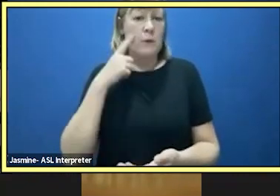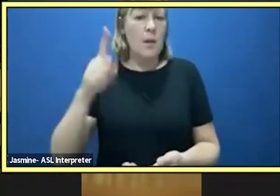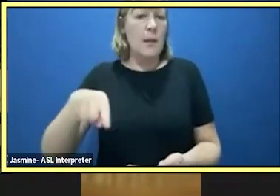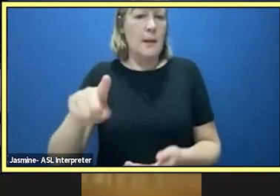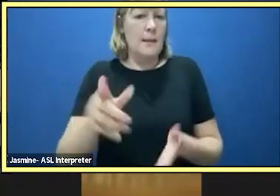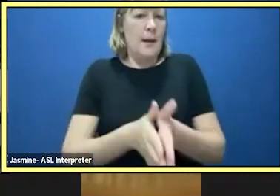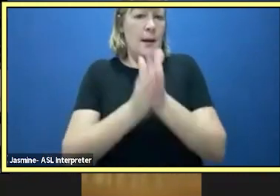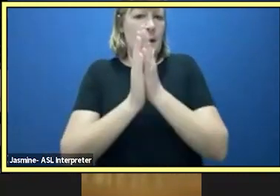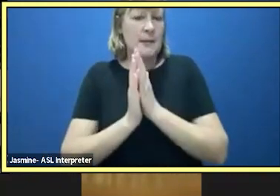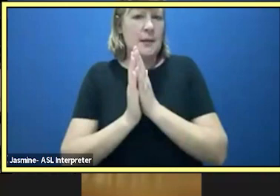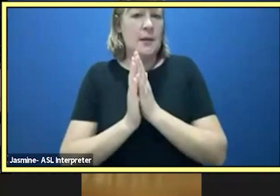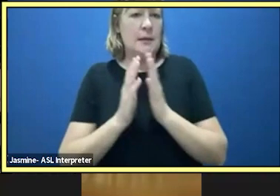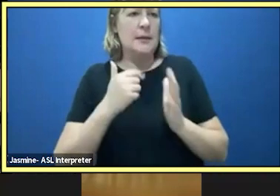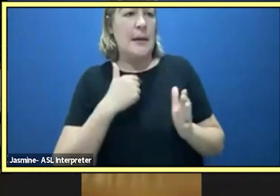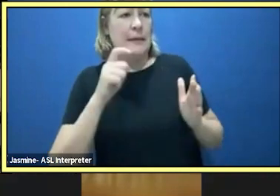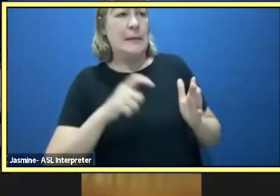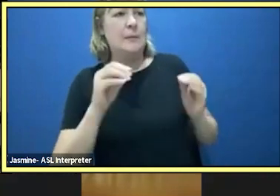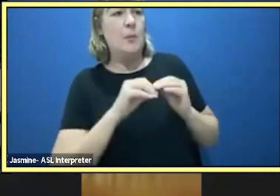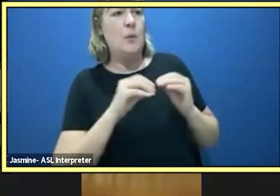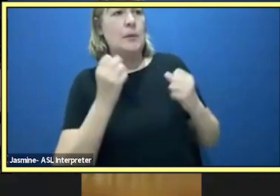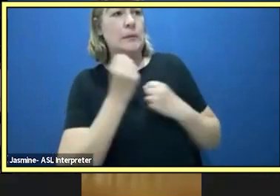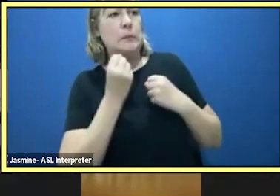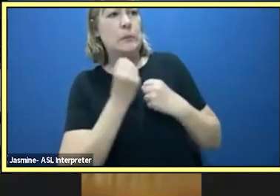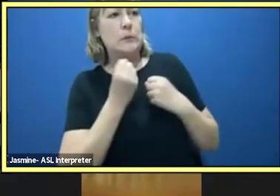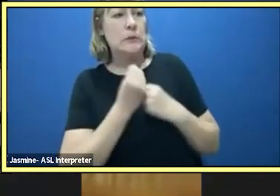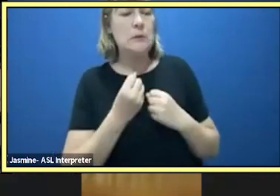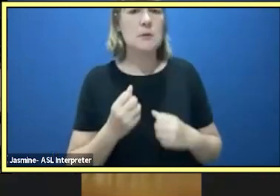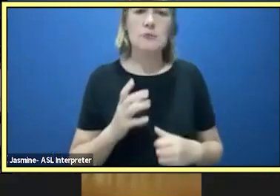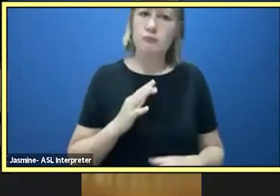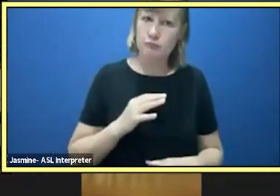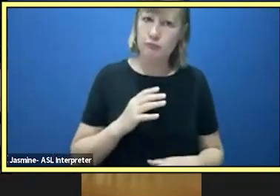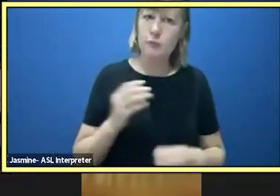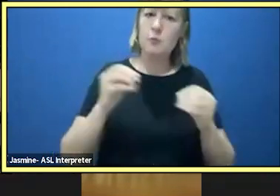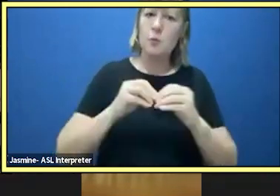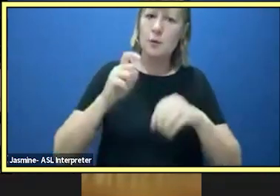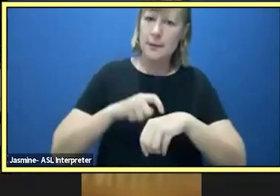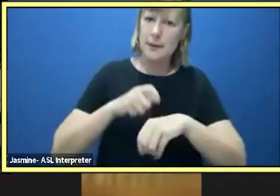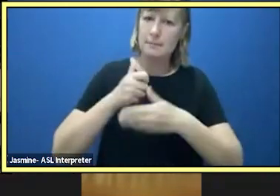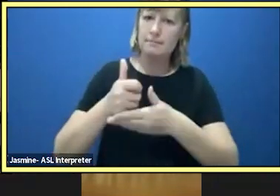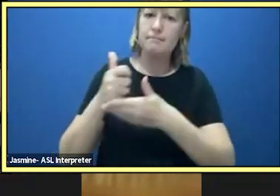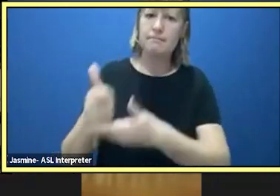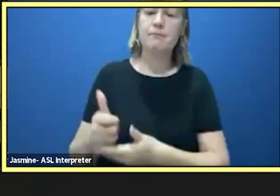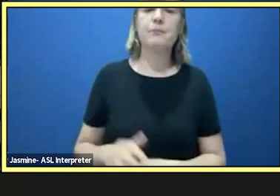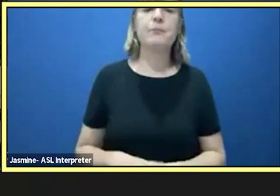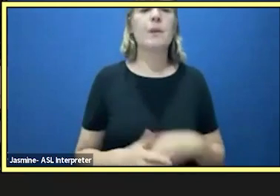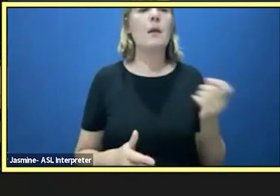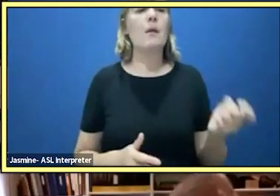You were mentioning about why have a conflict-free case management, really what is the benefit?